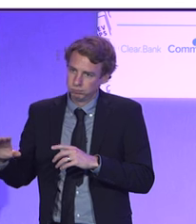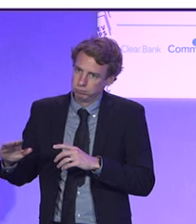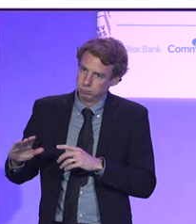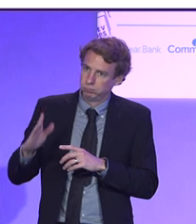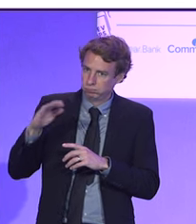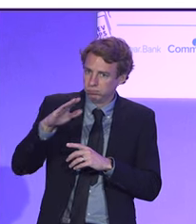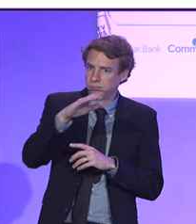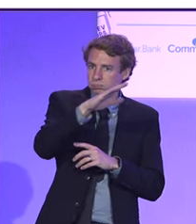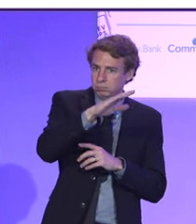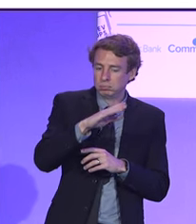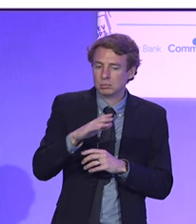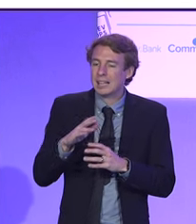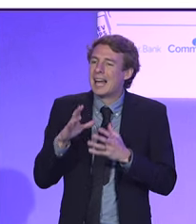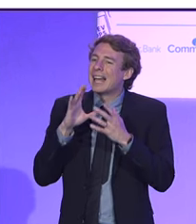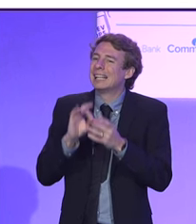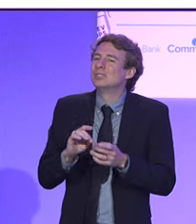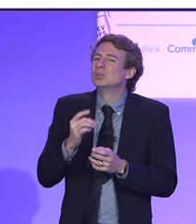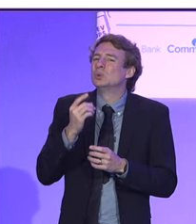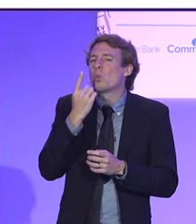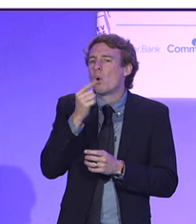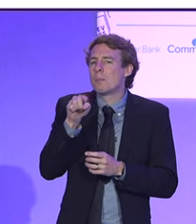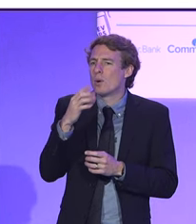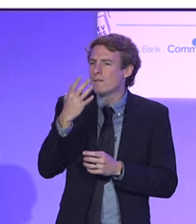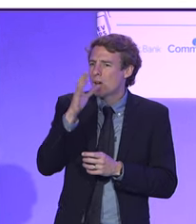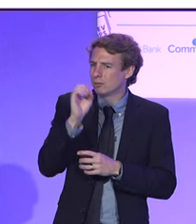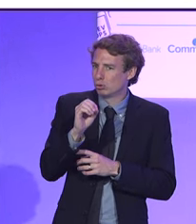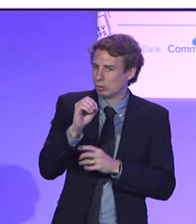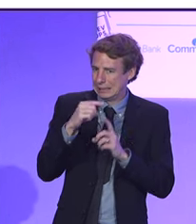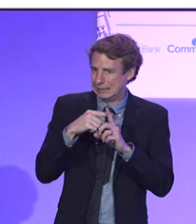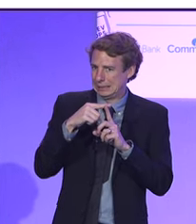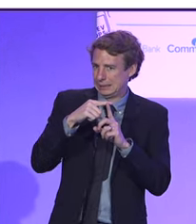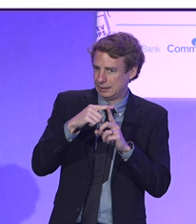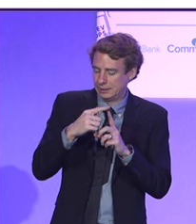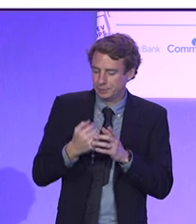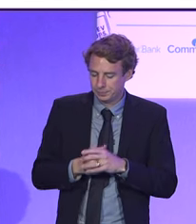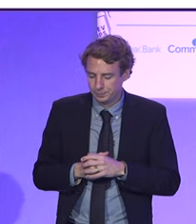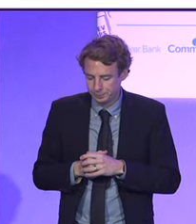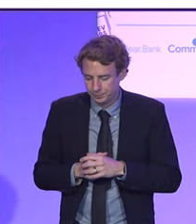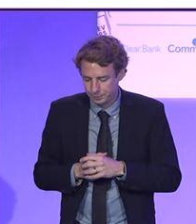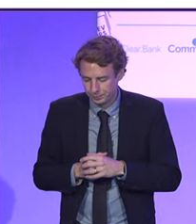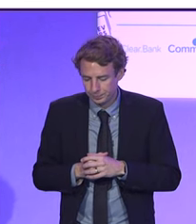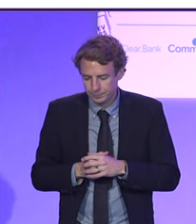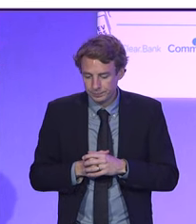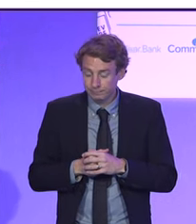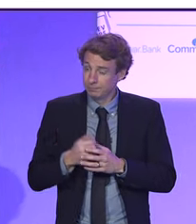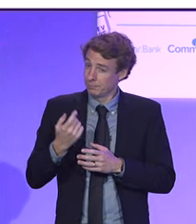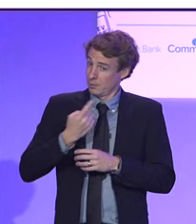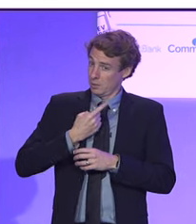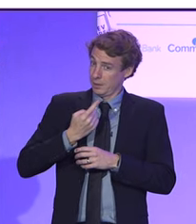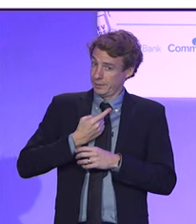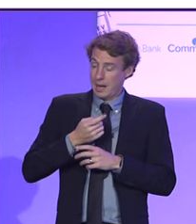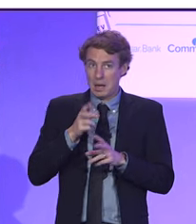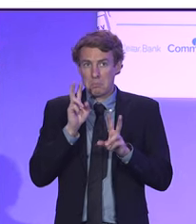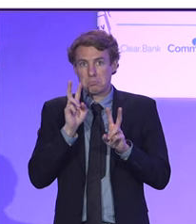increase of temperature of 1.5 degree. I found this graph worrying and